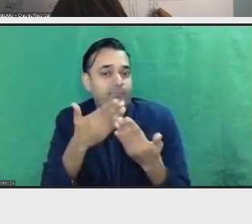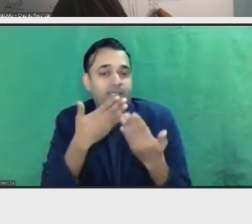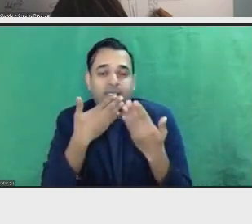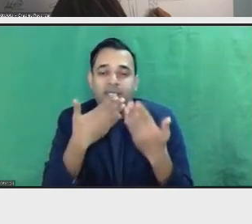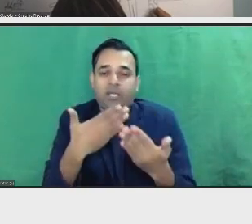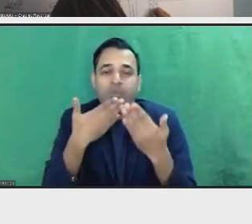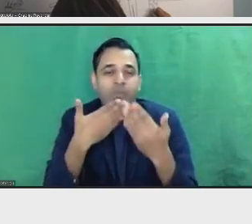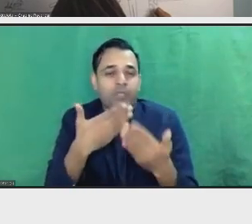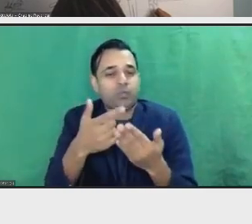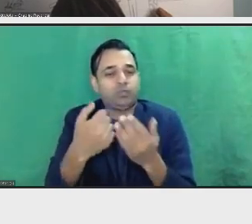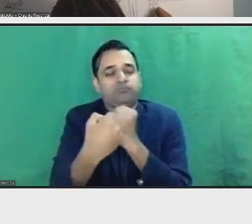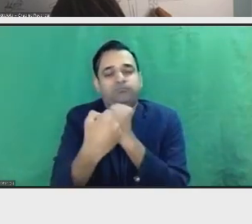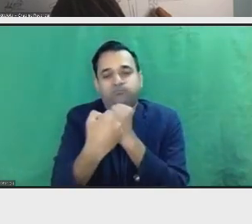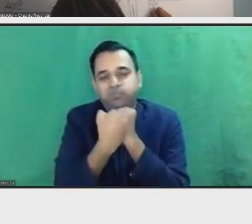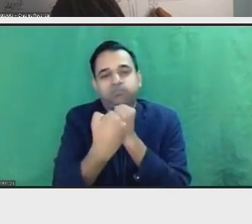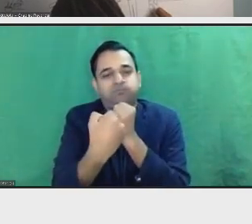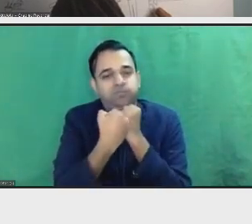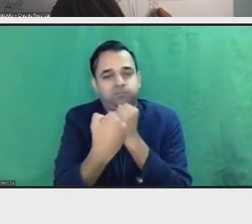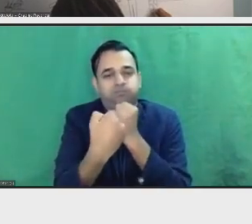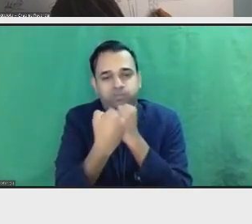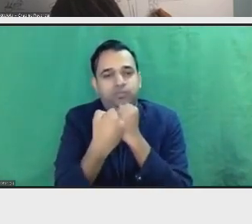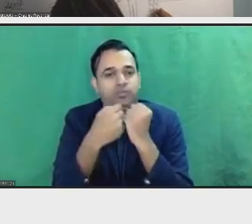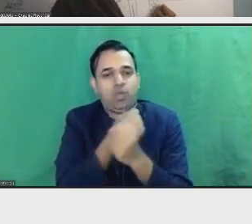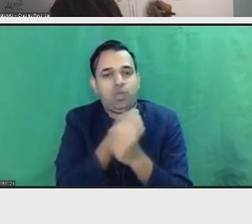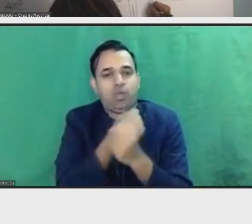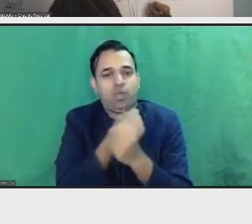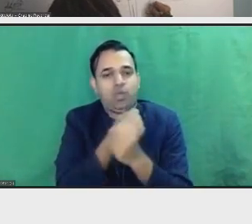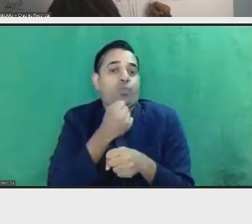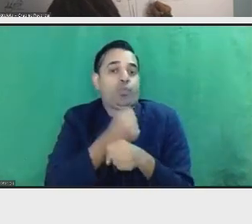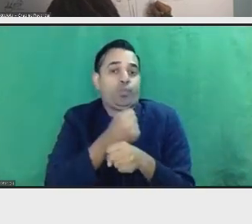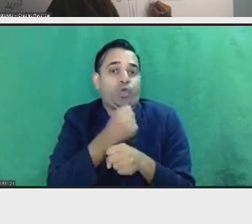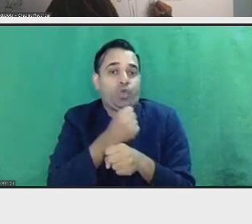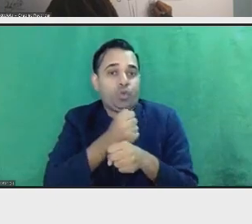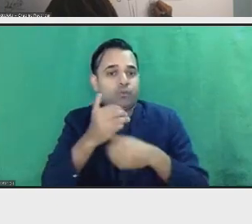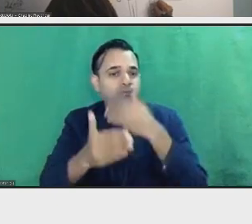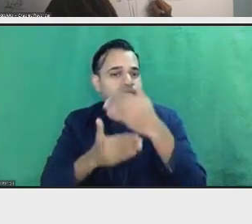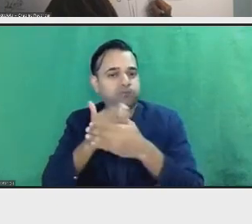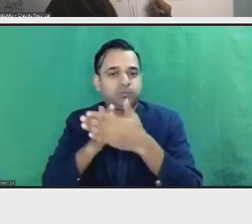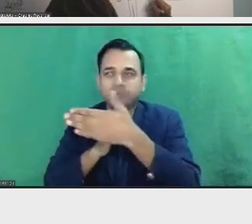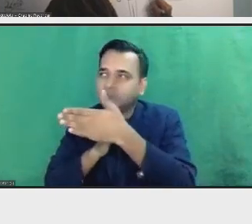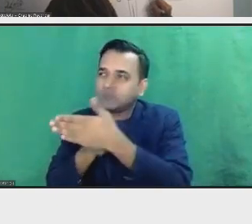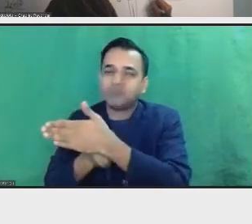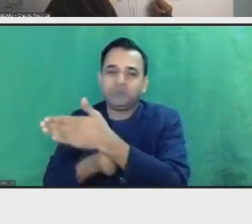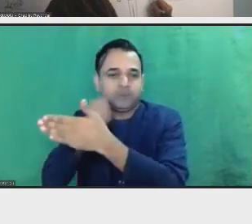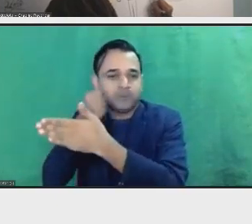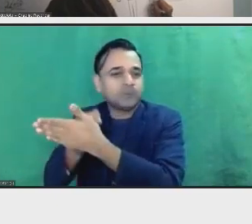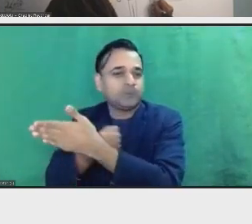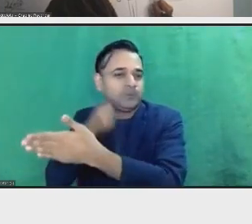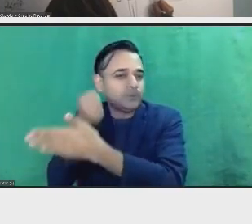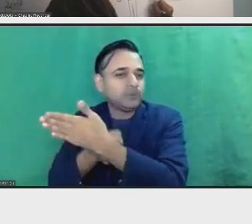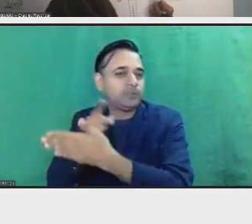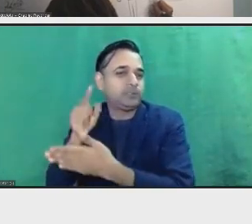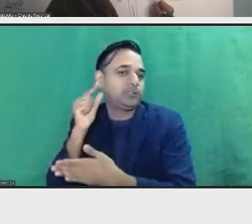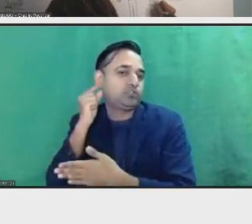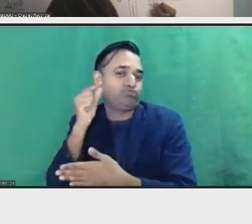push forward for a gender responsive post 2020. And we will be approaching to all the men who are attending the COP